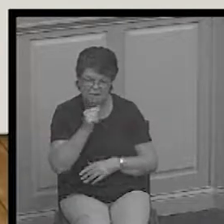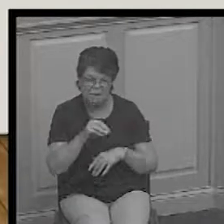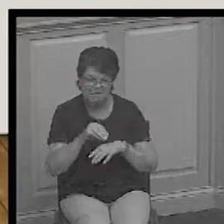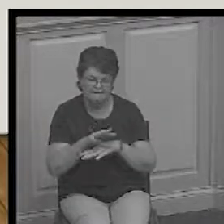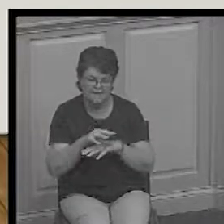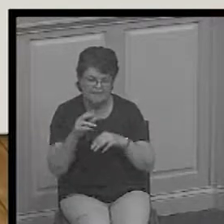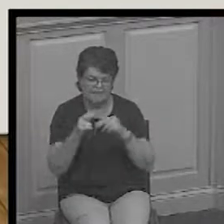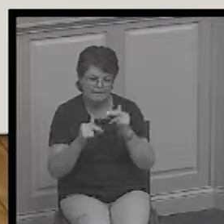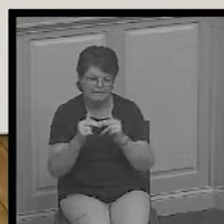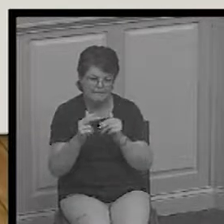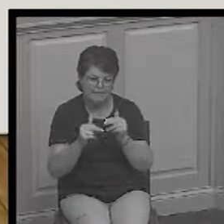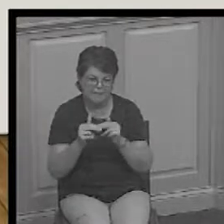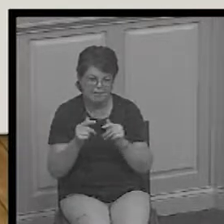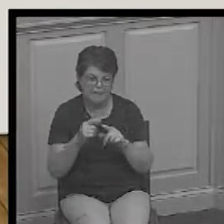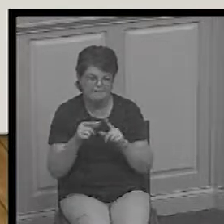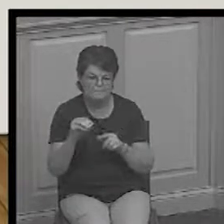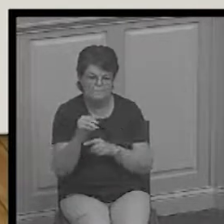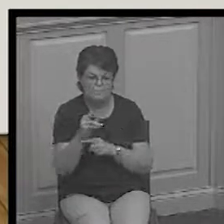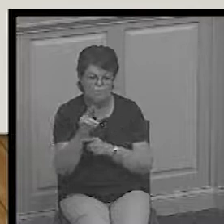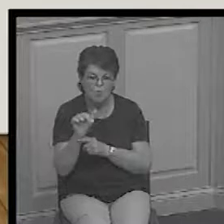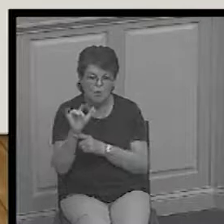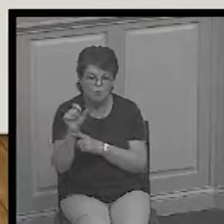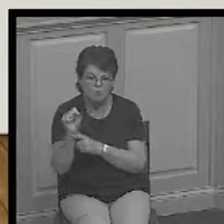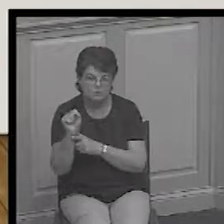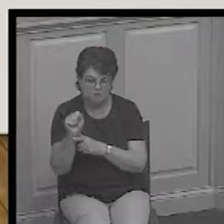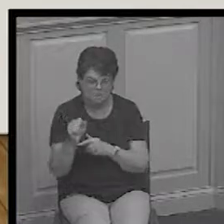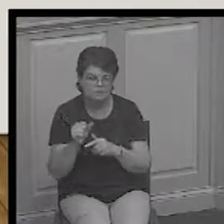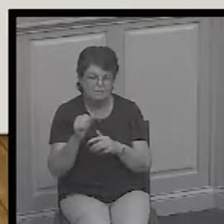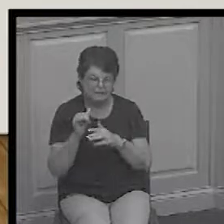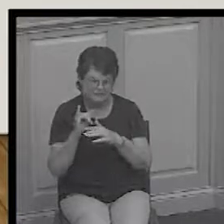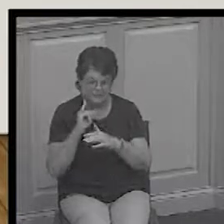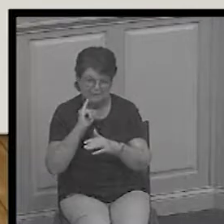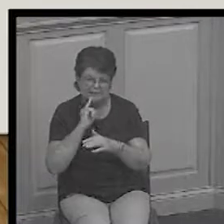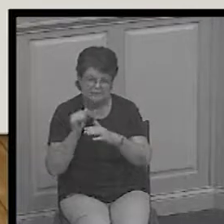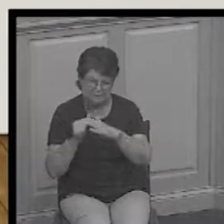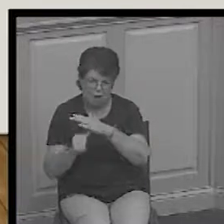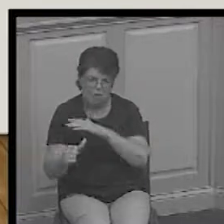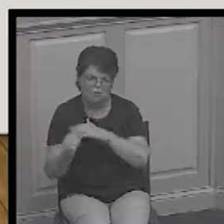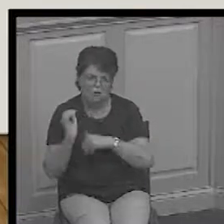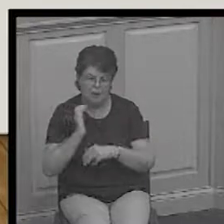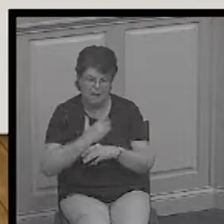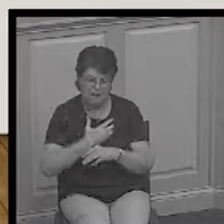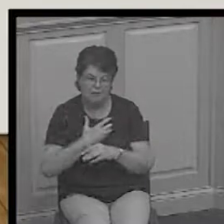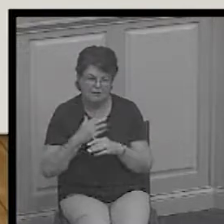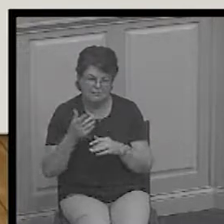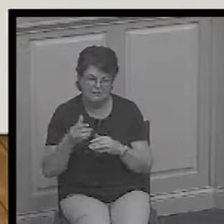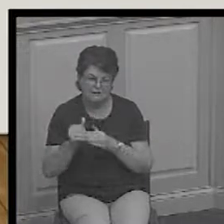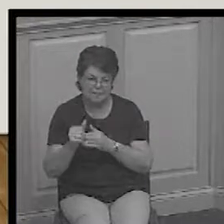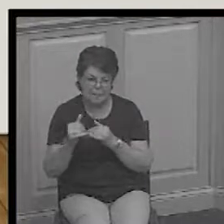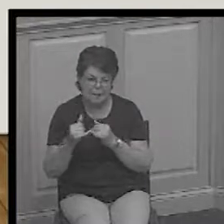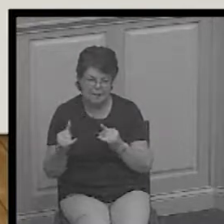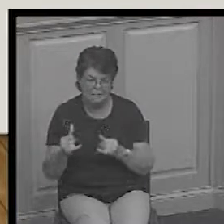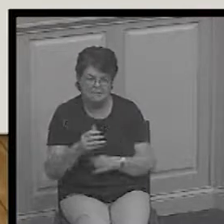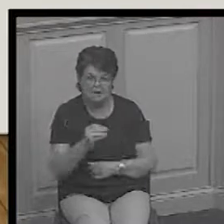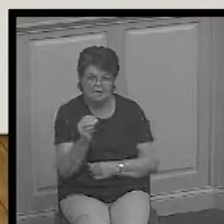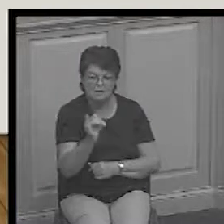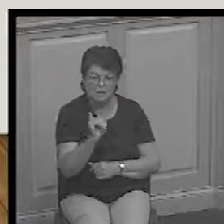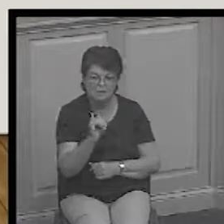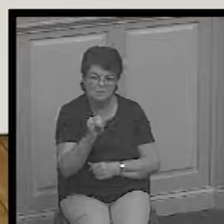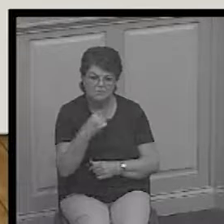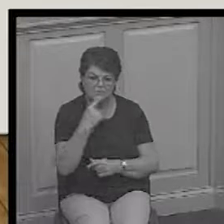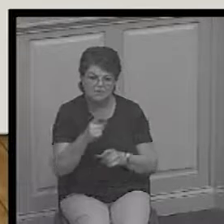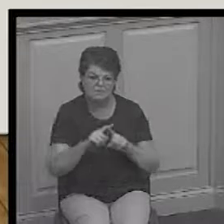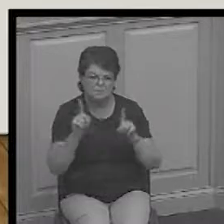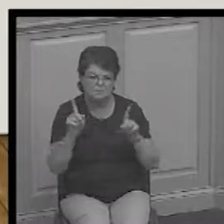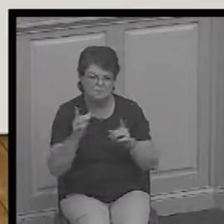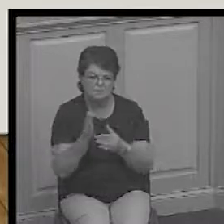the building. But the murals would fall under these guidelines. It also distinguishes